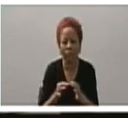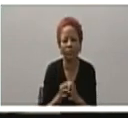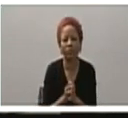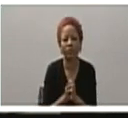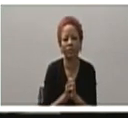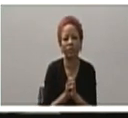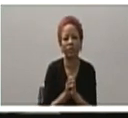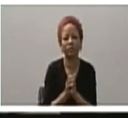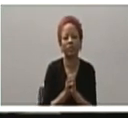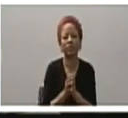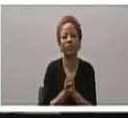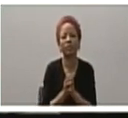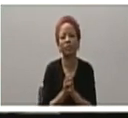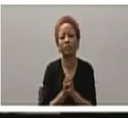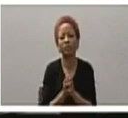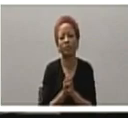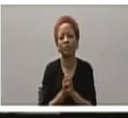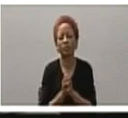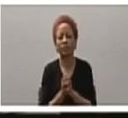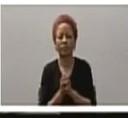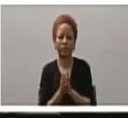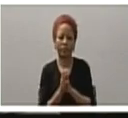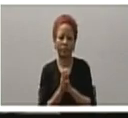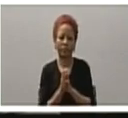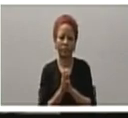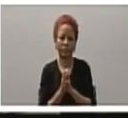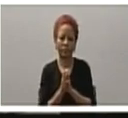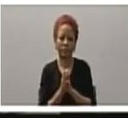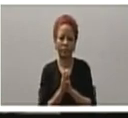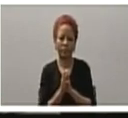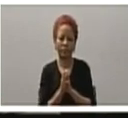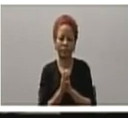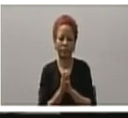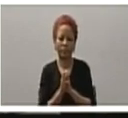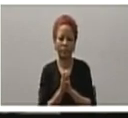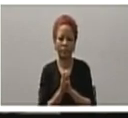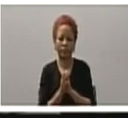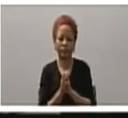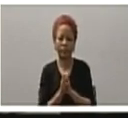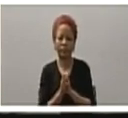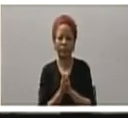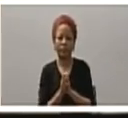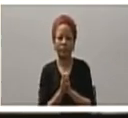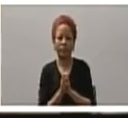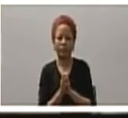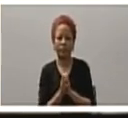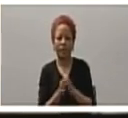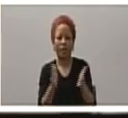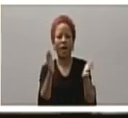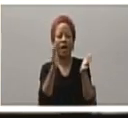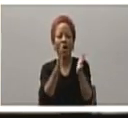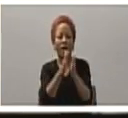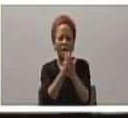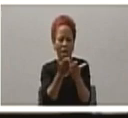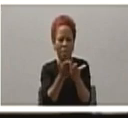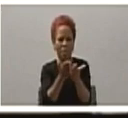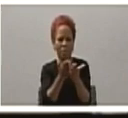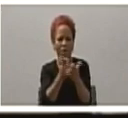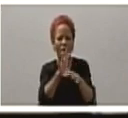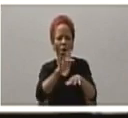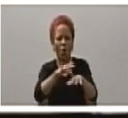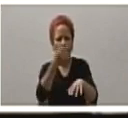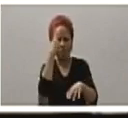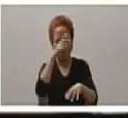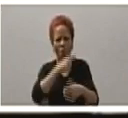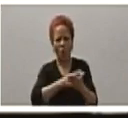In his recent apostolic exhortation, Gaudete et Exultate, on the call to holiness in